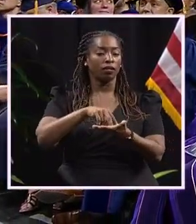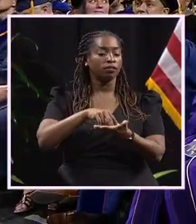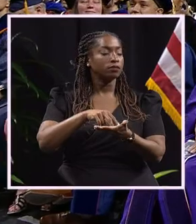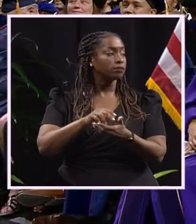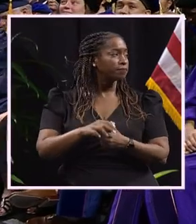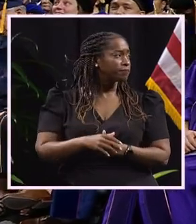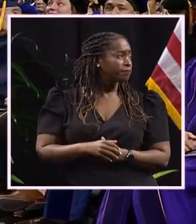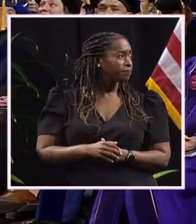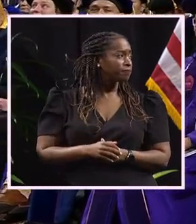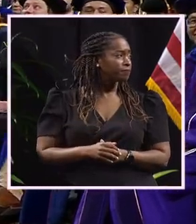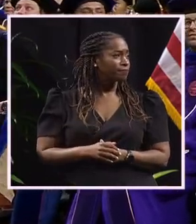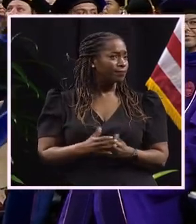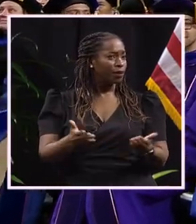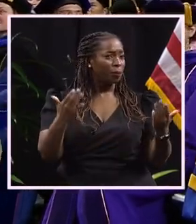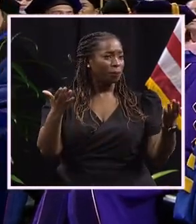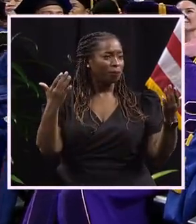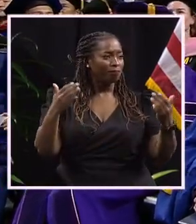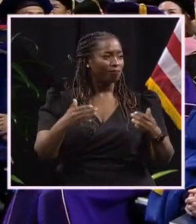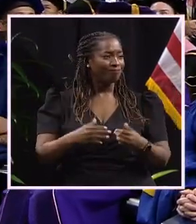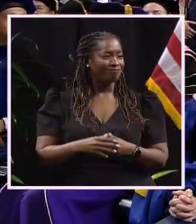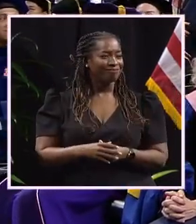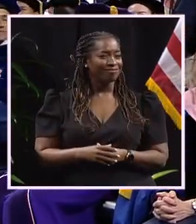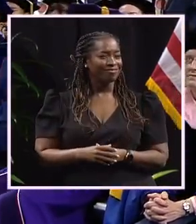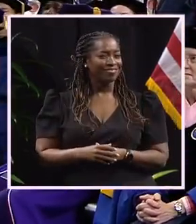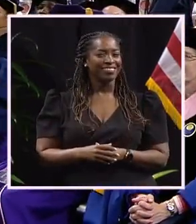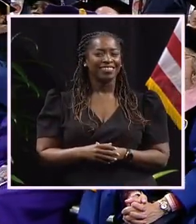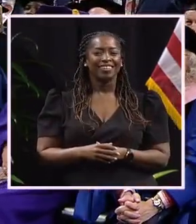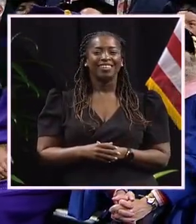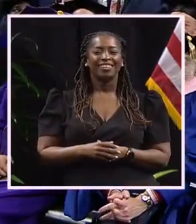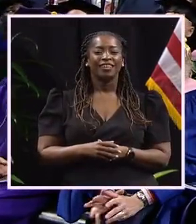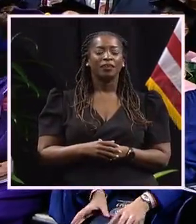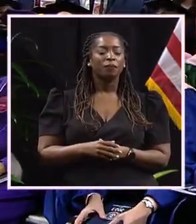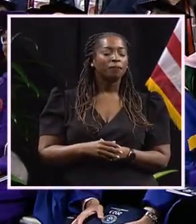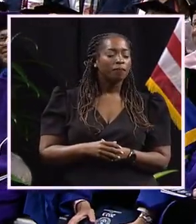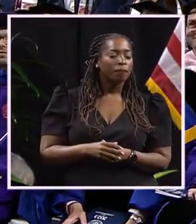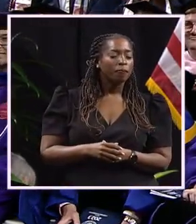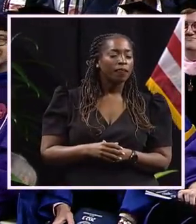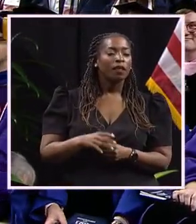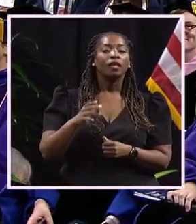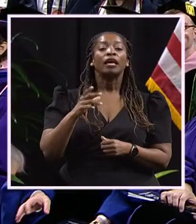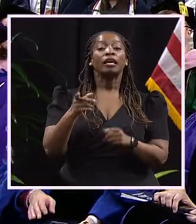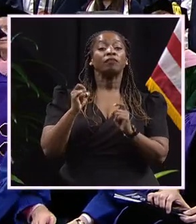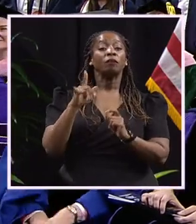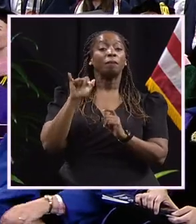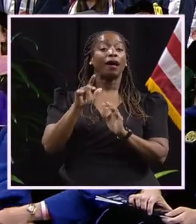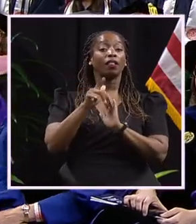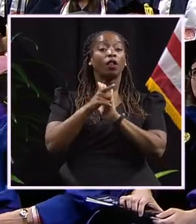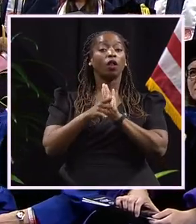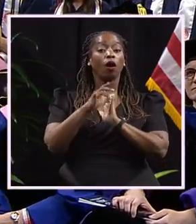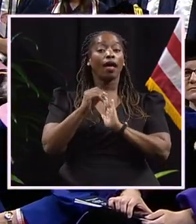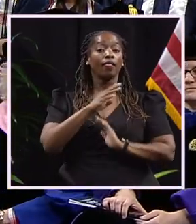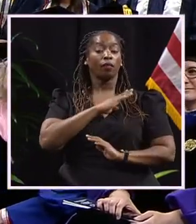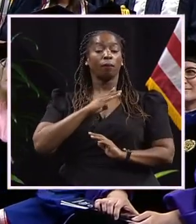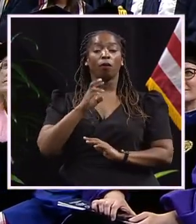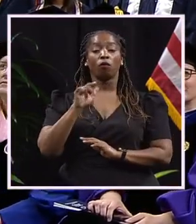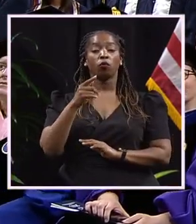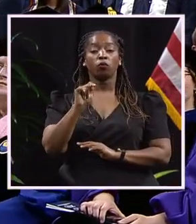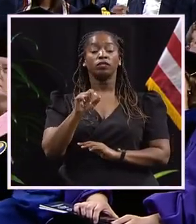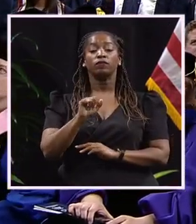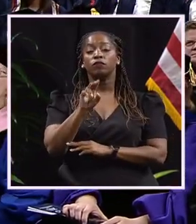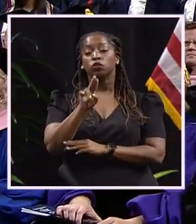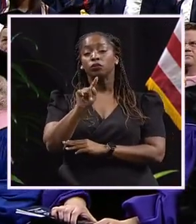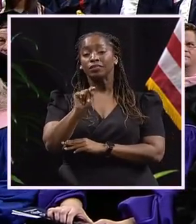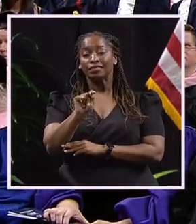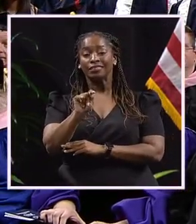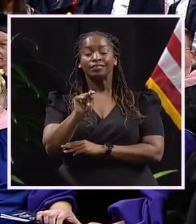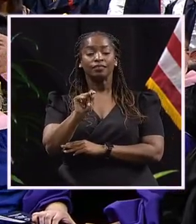Go ahead, y'all up. By virtue of the authority vested by law in the Board of Regents of the University of Texas